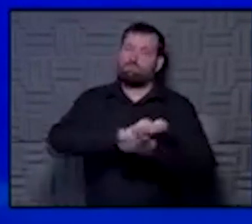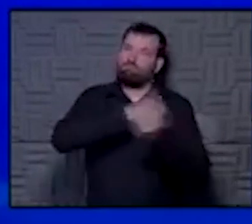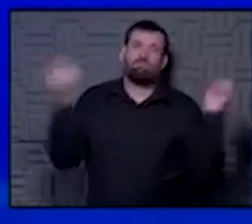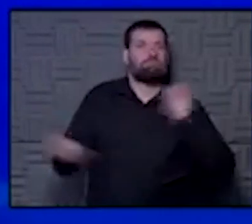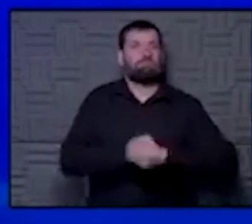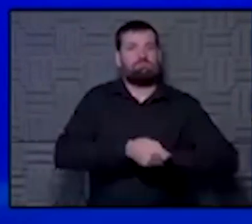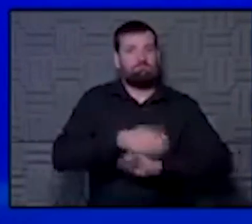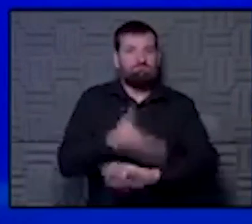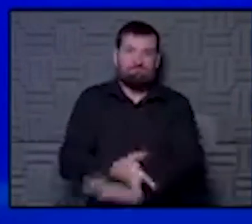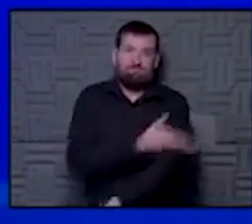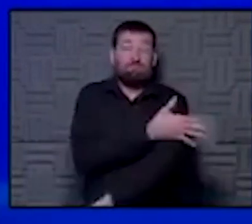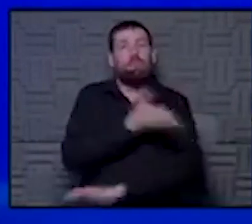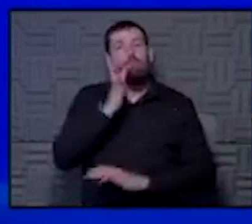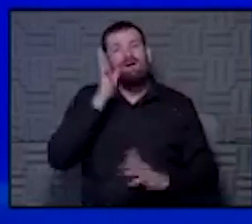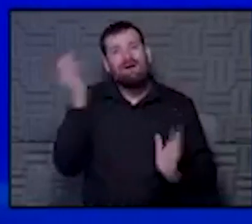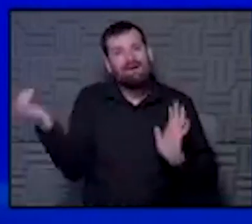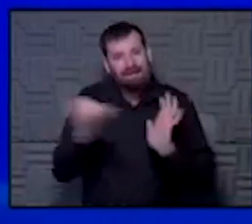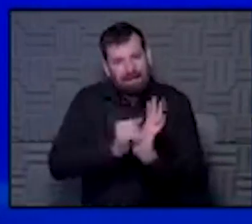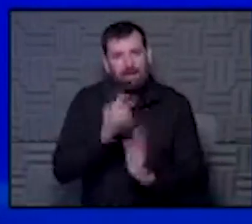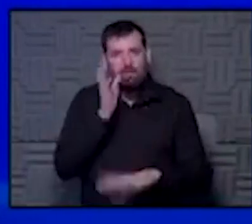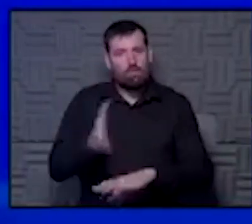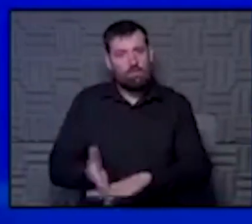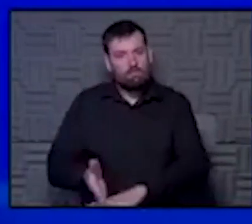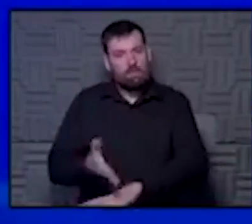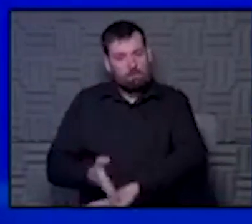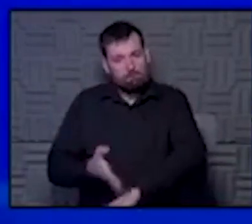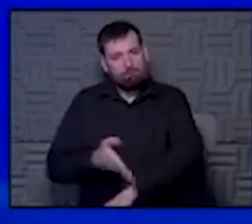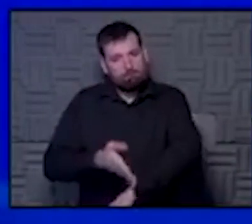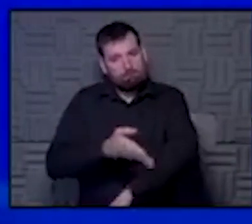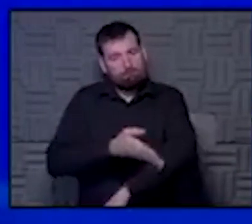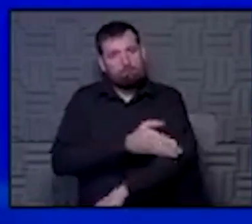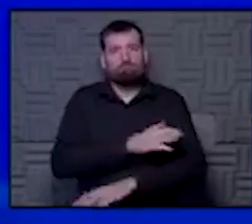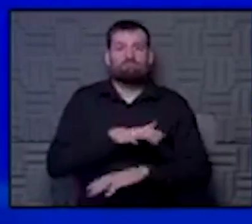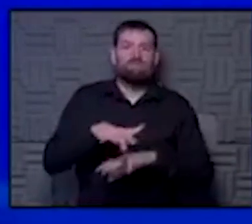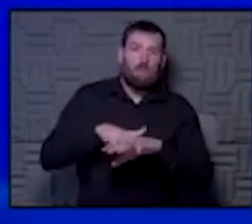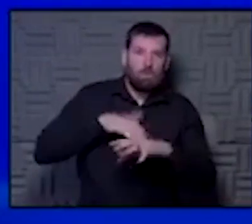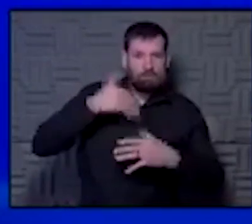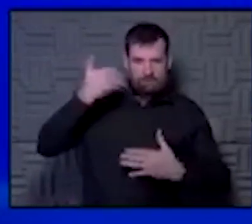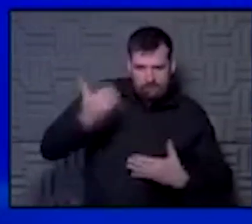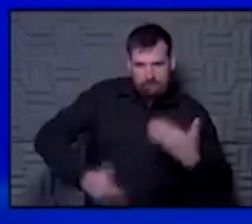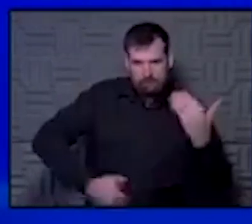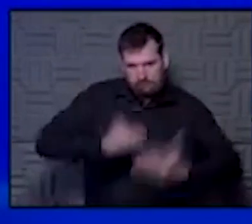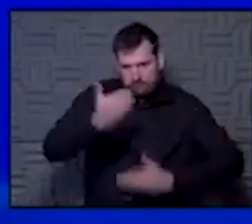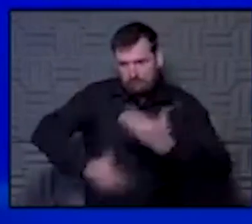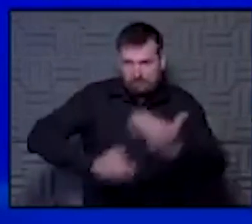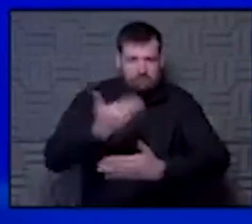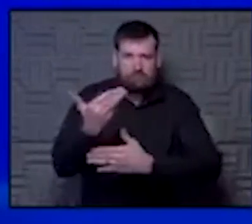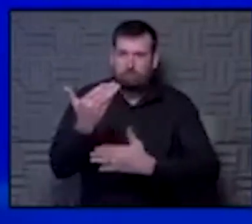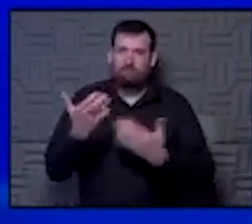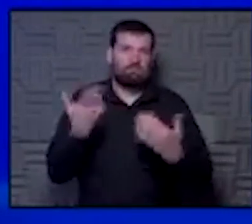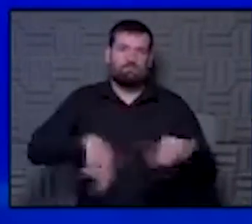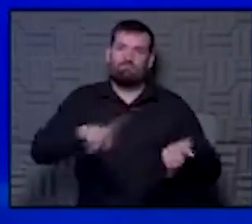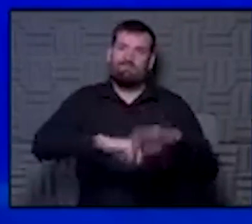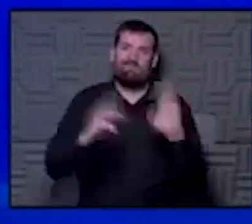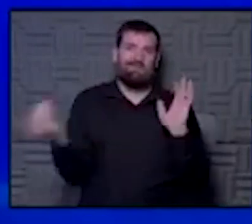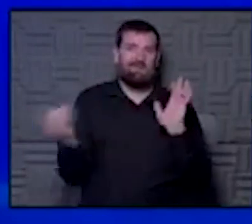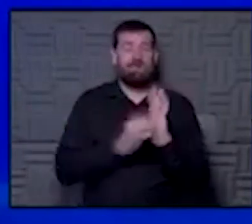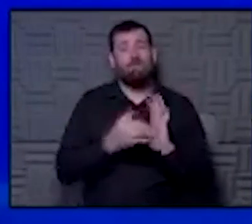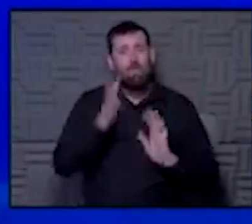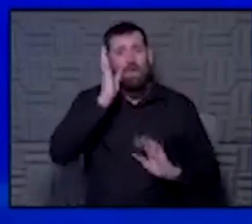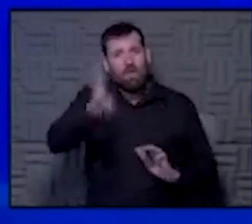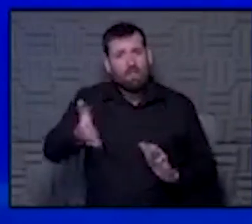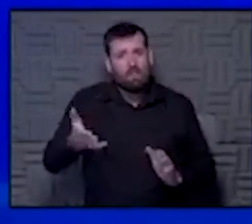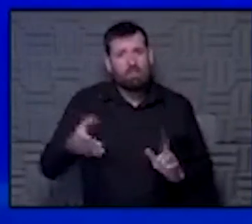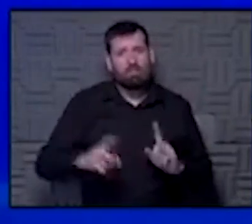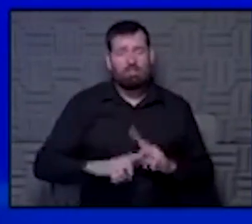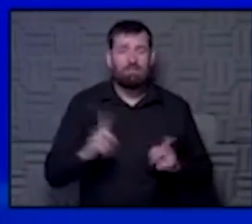incremental change that will help improve our lives as we slowly head back toward normal. And I think we're going to get there. I